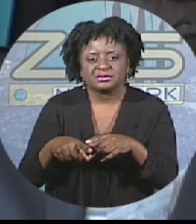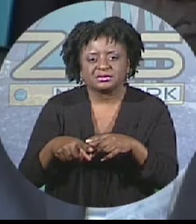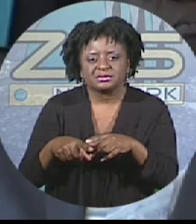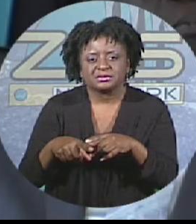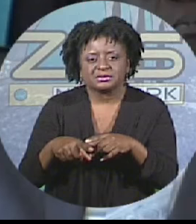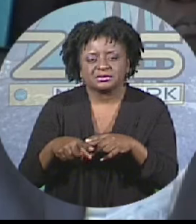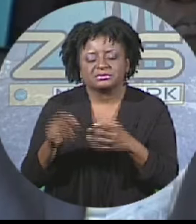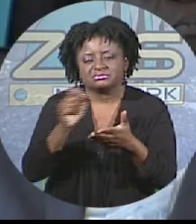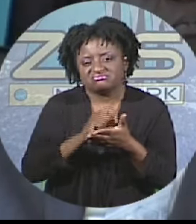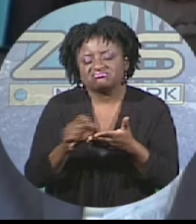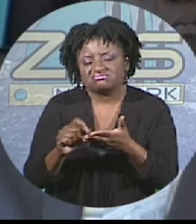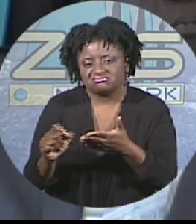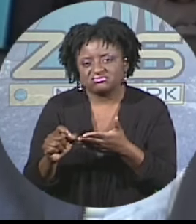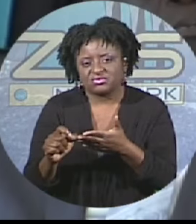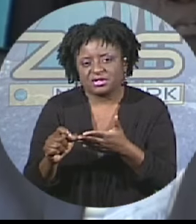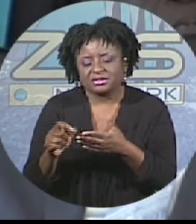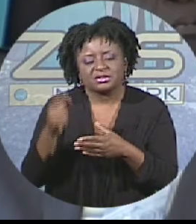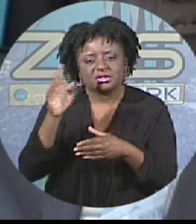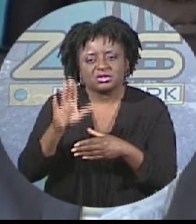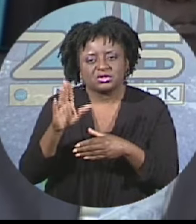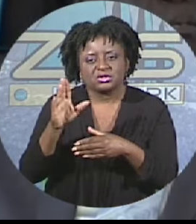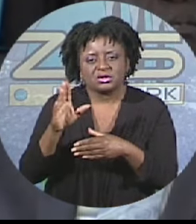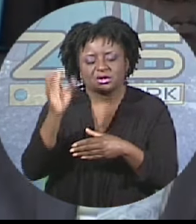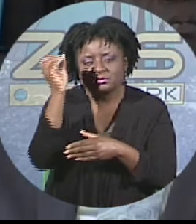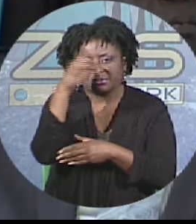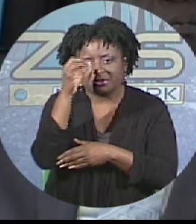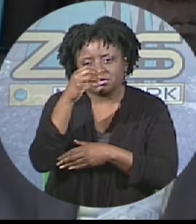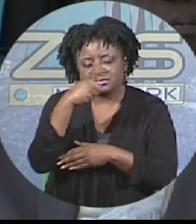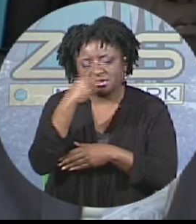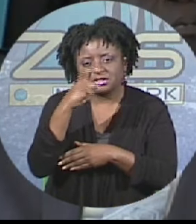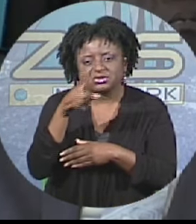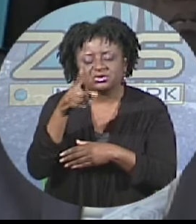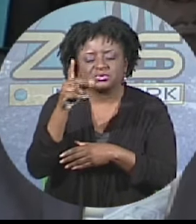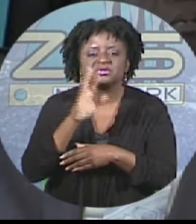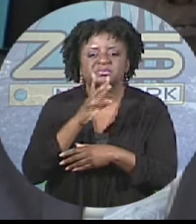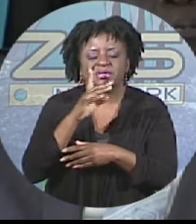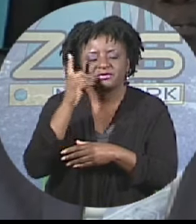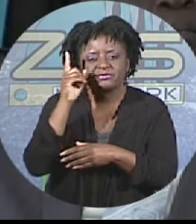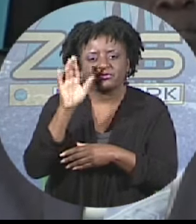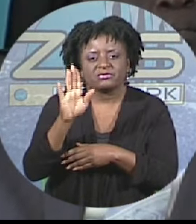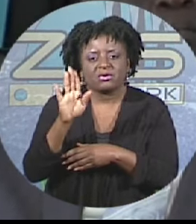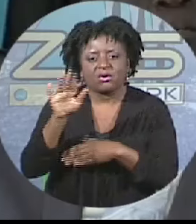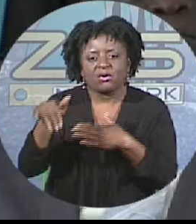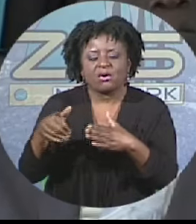You shouldn't, because you speak for all of the people of our country.